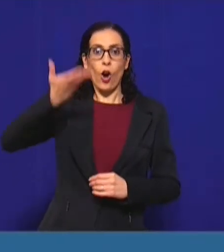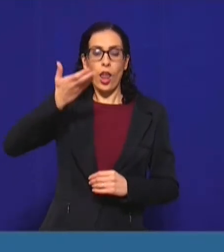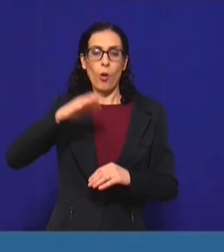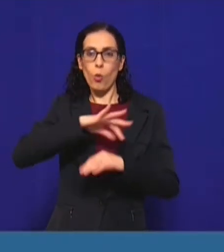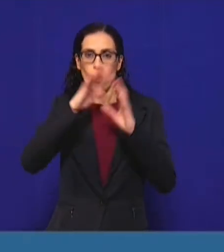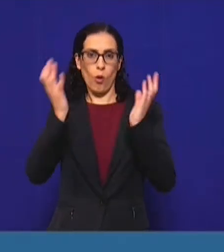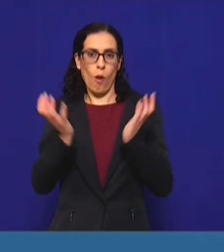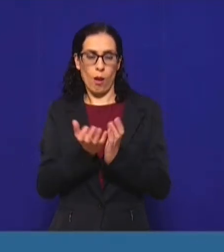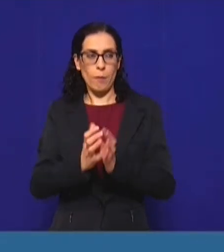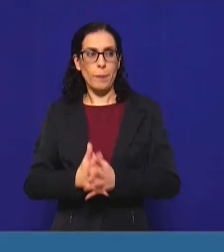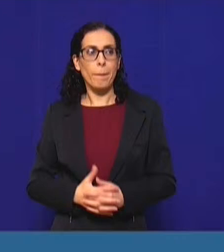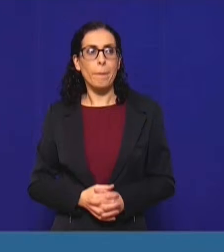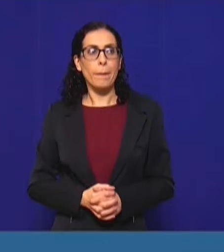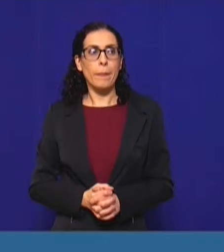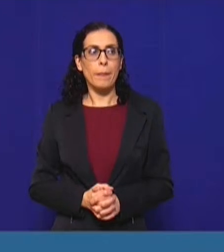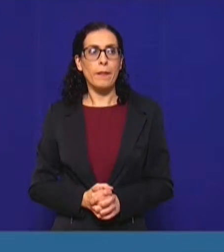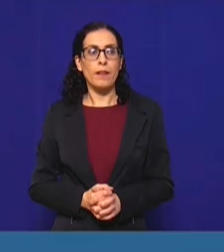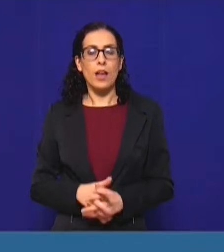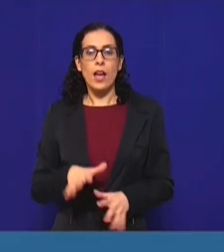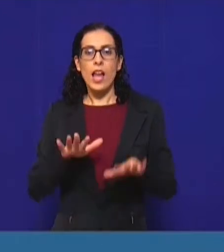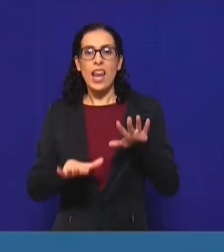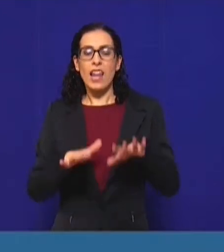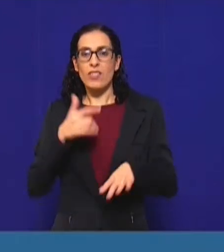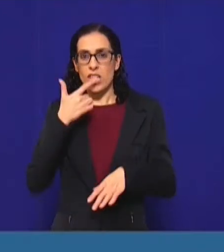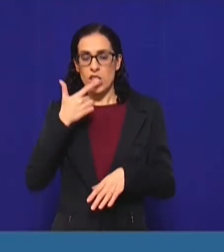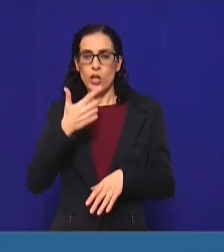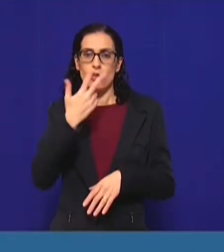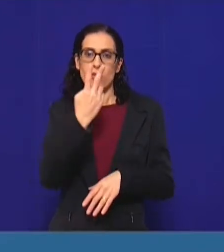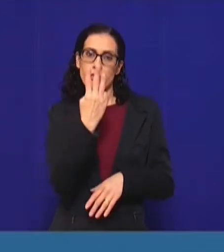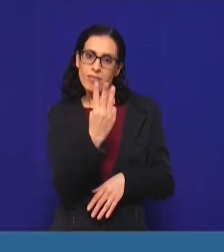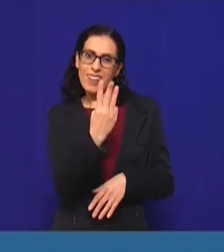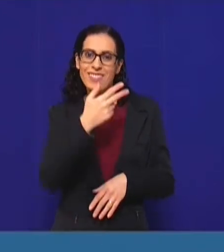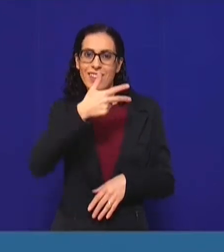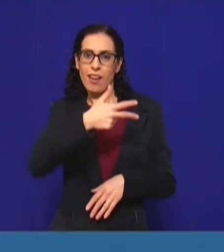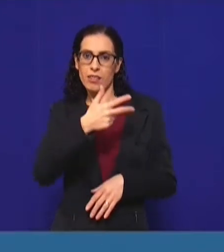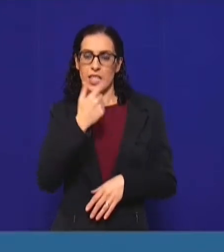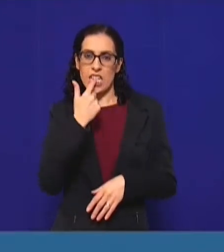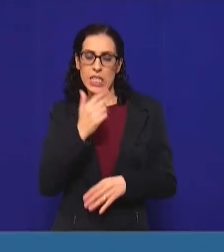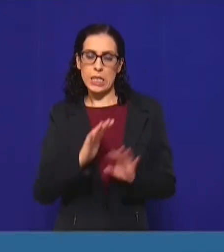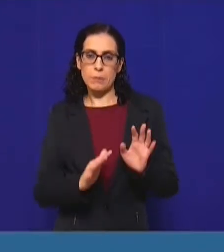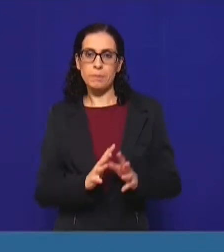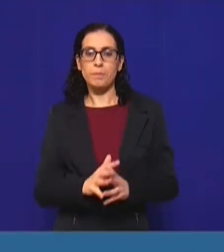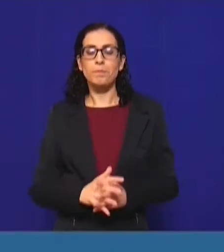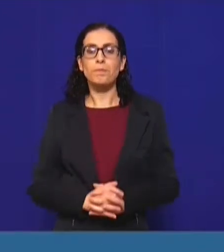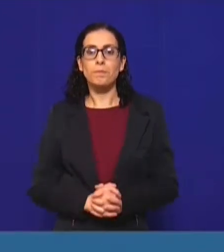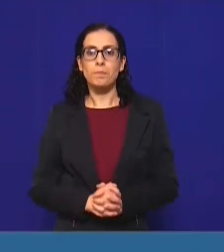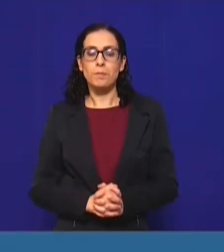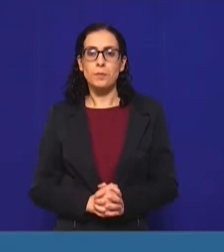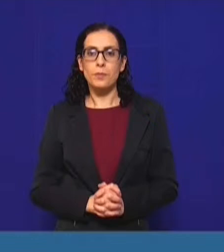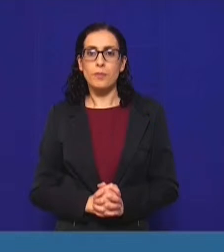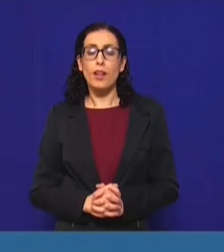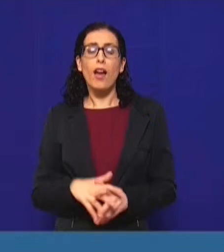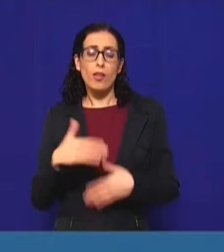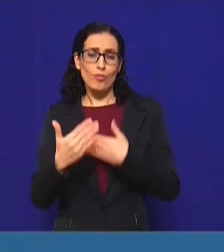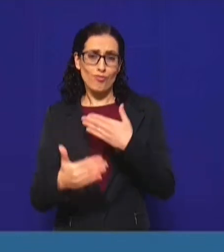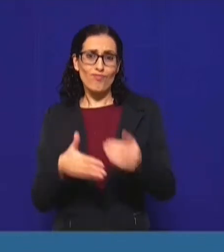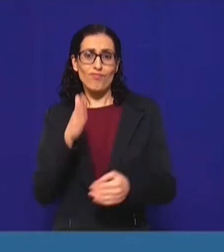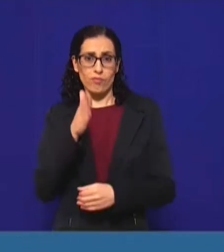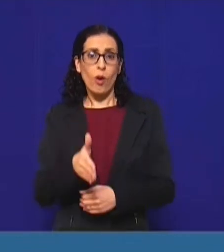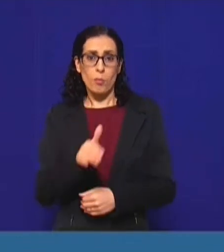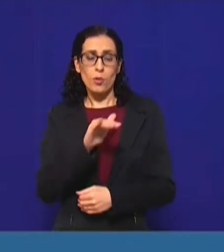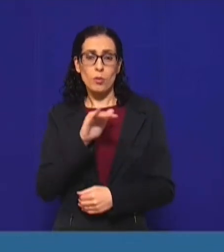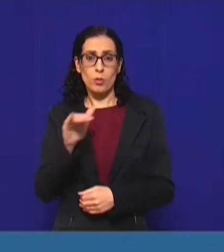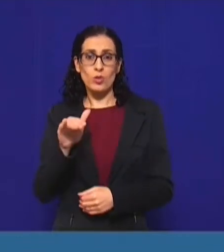f'din l-aħħar ġimgħa kien ta' 38.9 years. Għad qed ikollna l-imwiet hija xi ħaġa